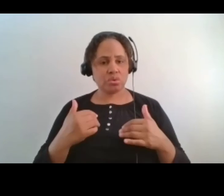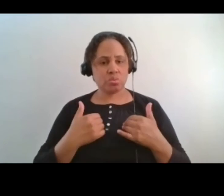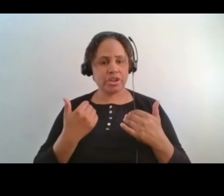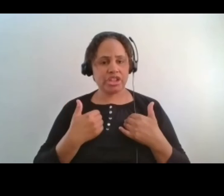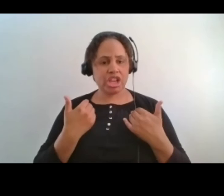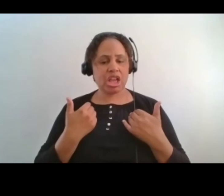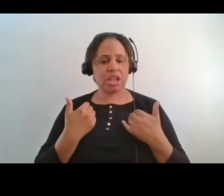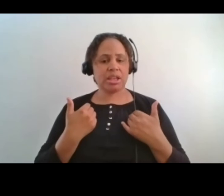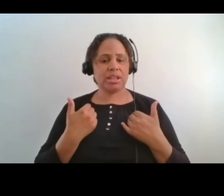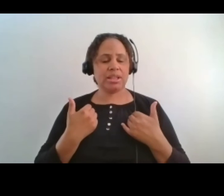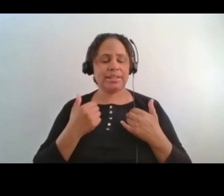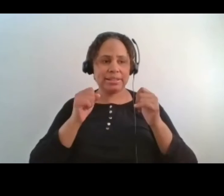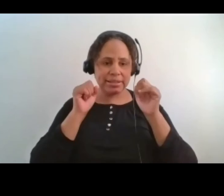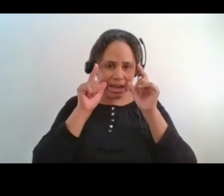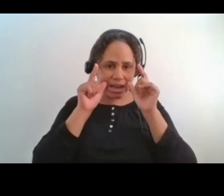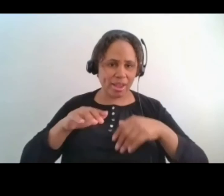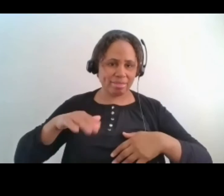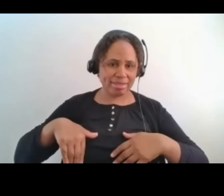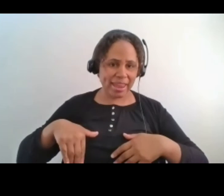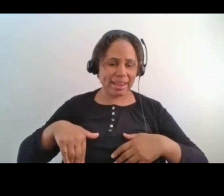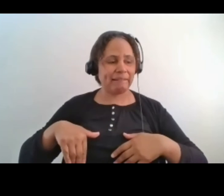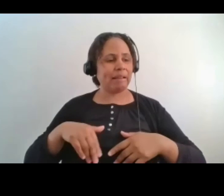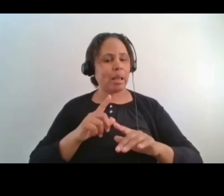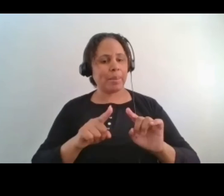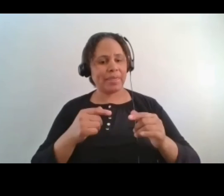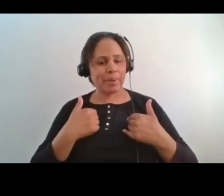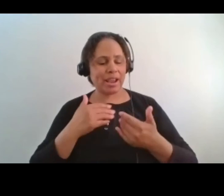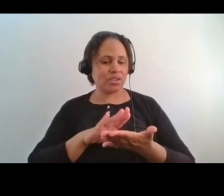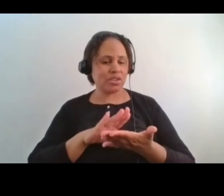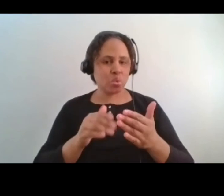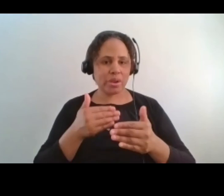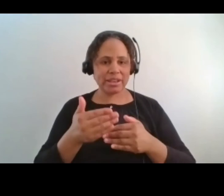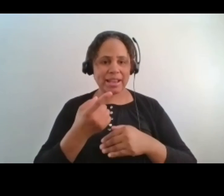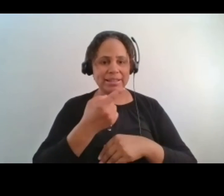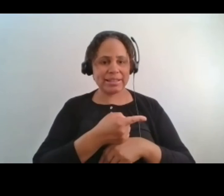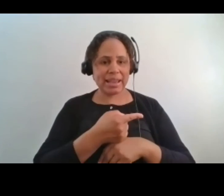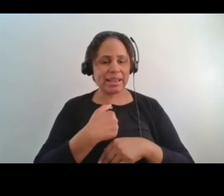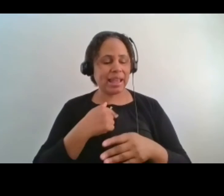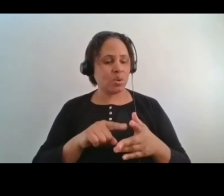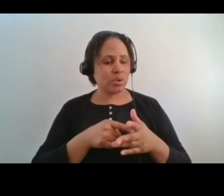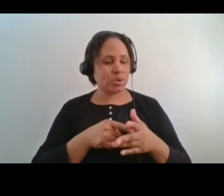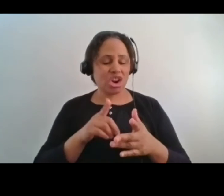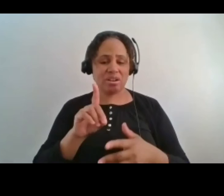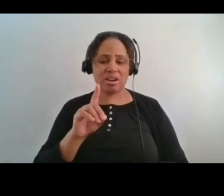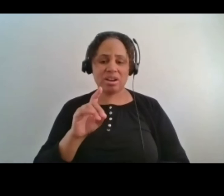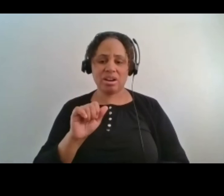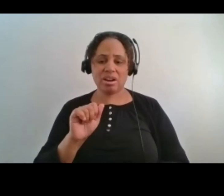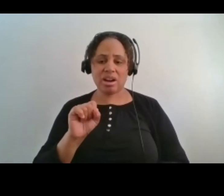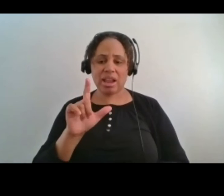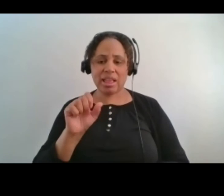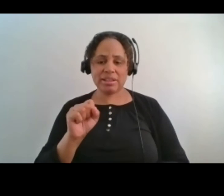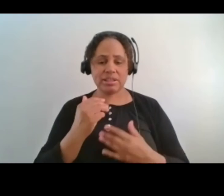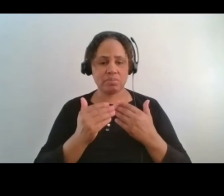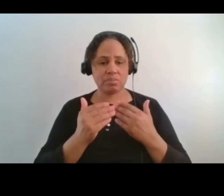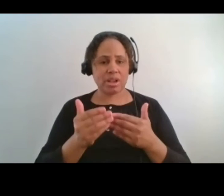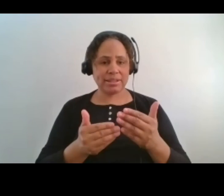and later, and they would have school the next day. I would start up the dialysis process, and then I